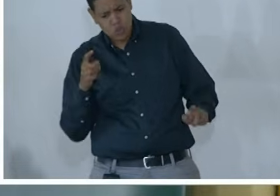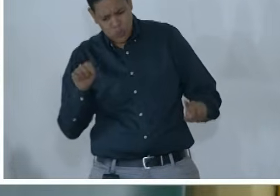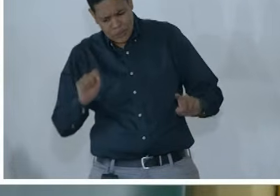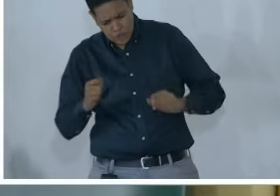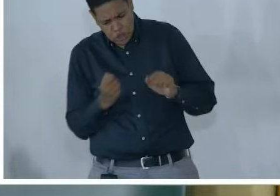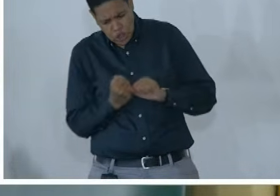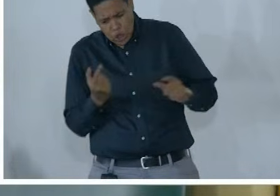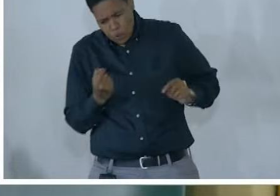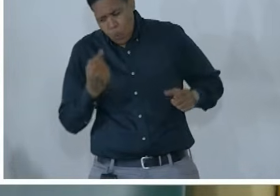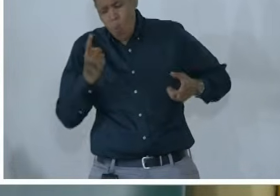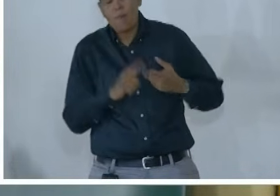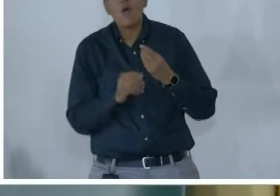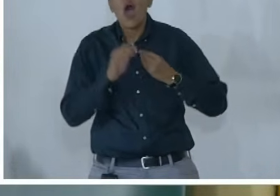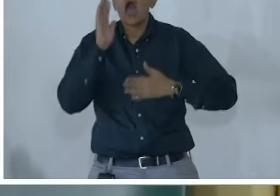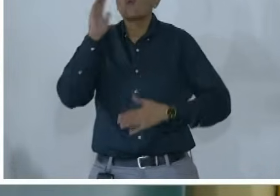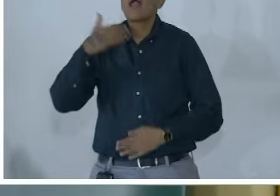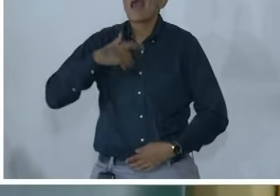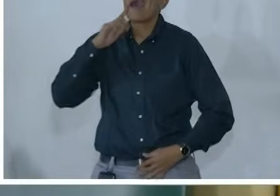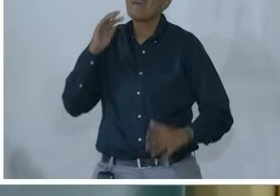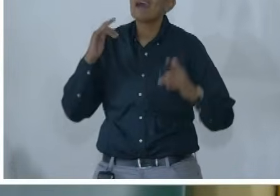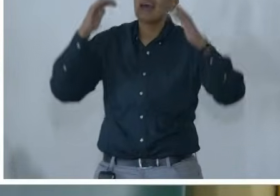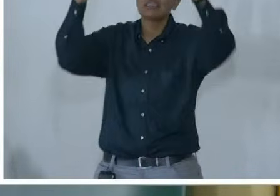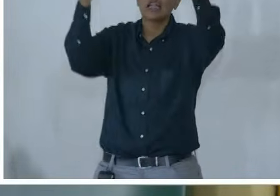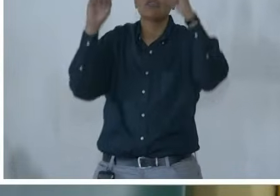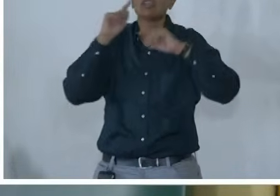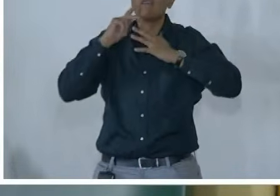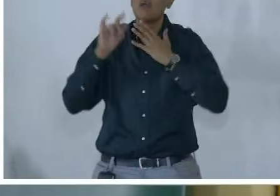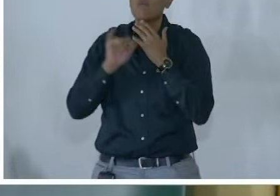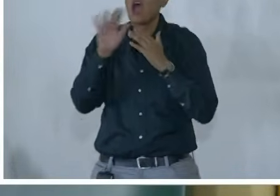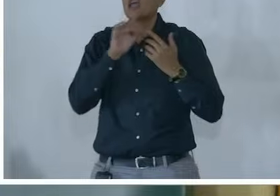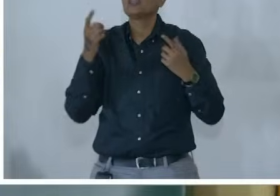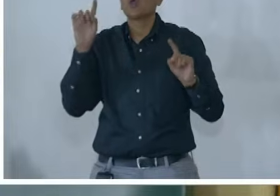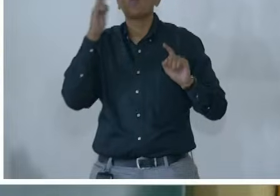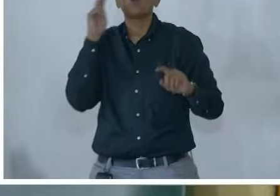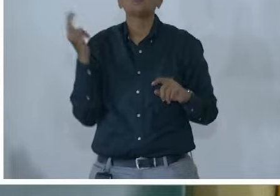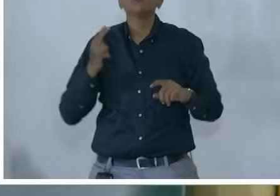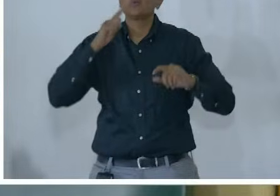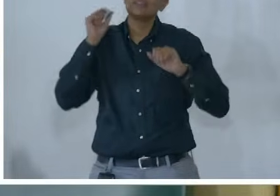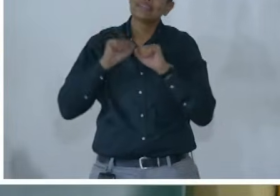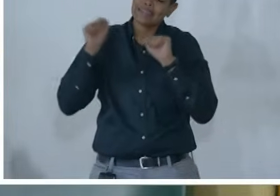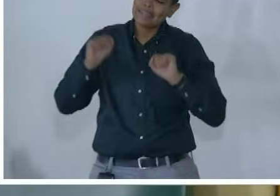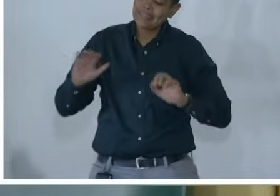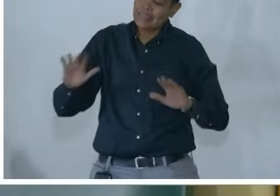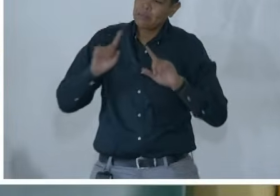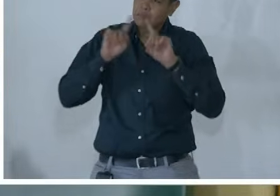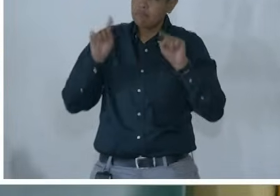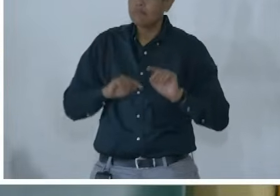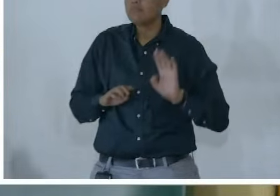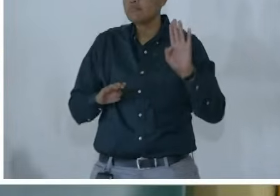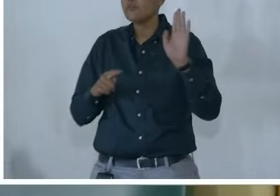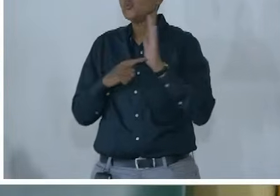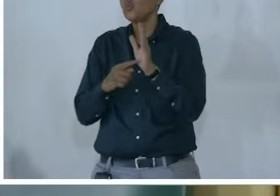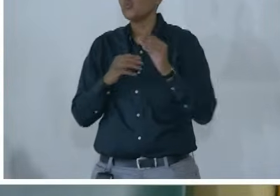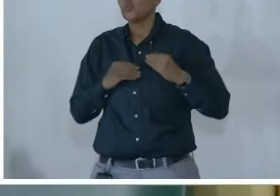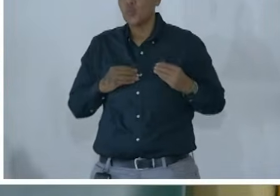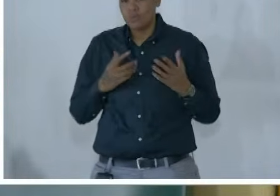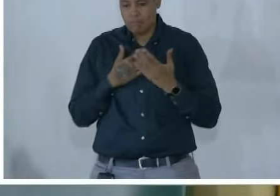of this year, and then there's going to be an acceleration of the project utilizing the systematic land titling